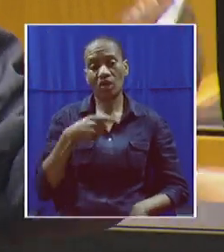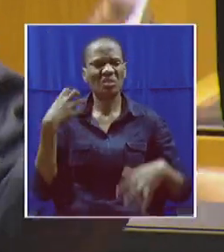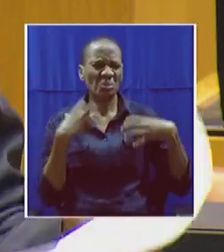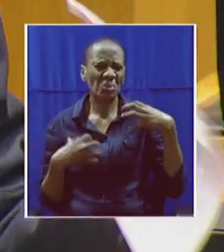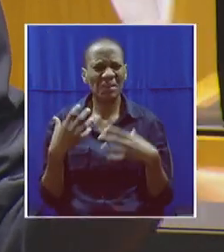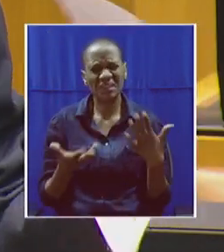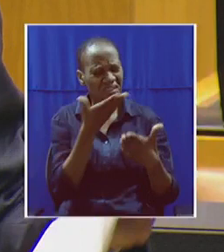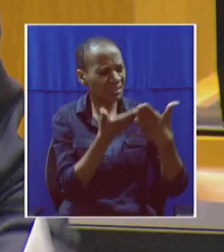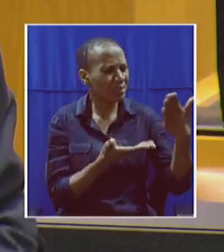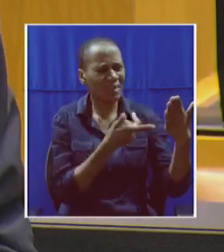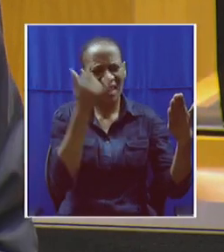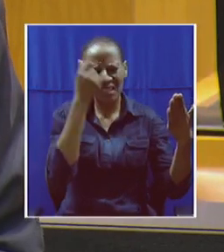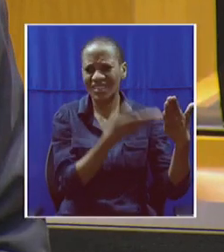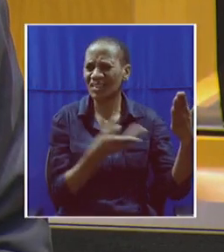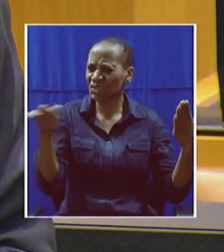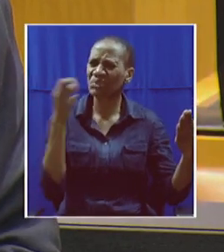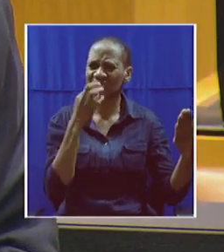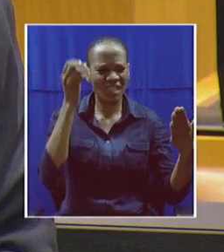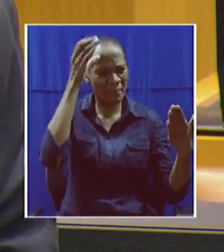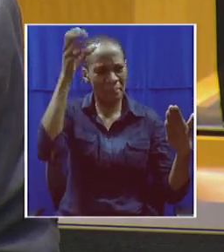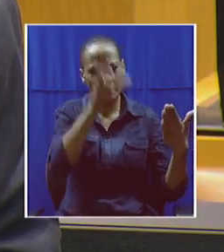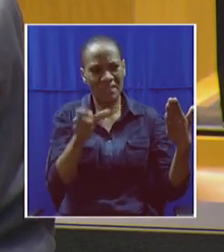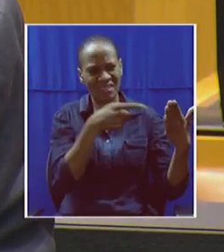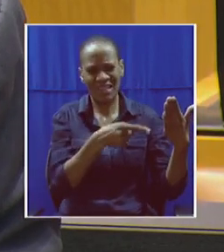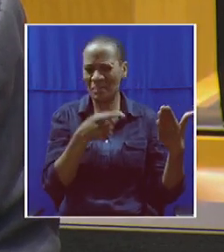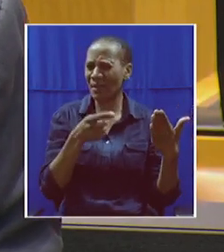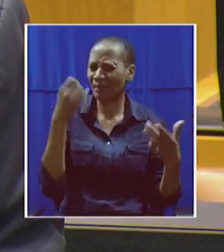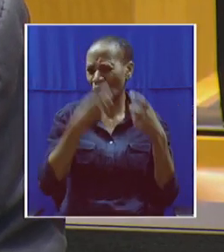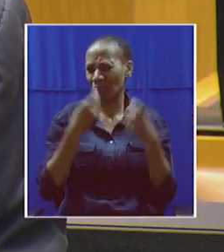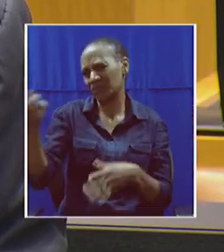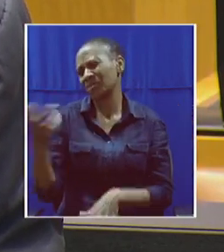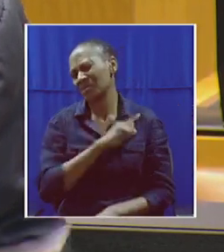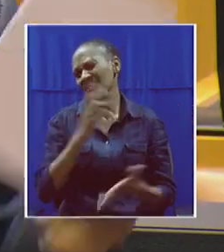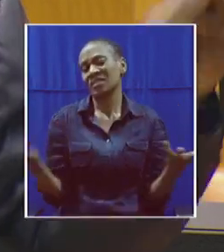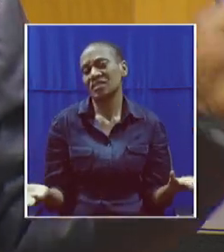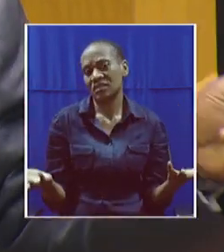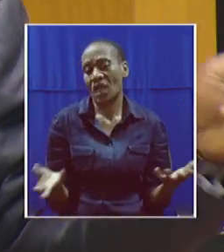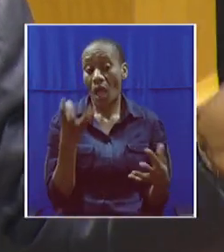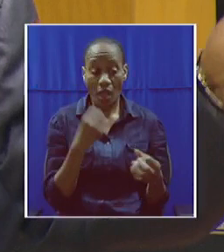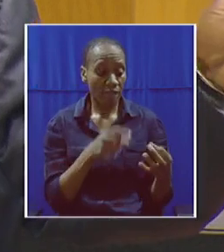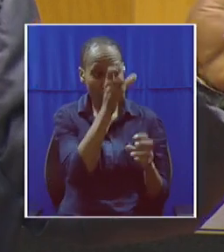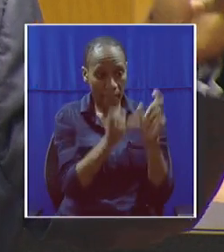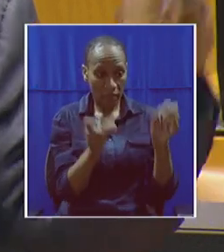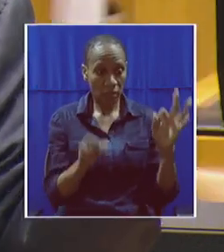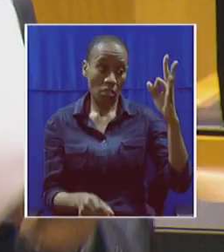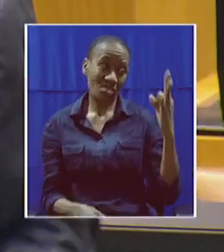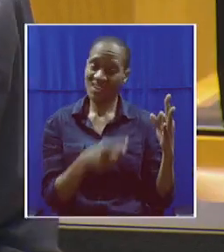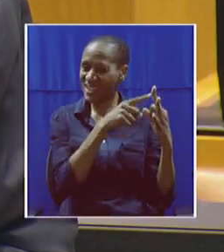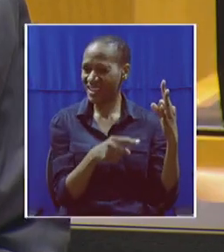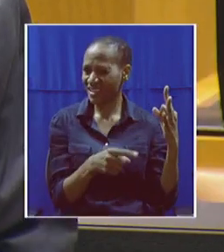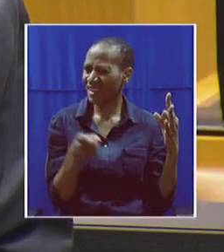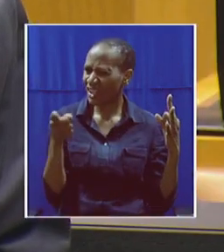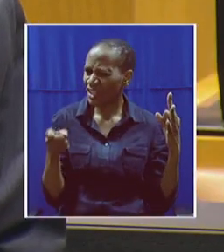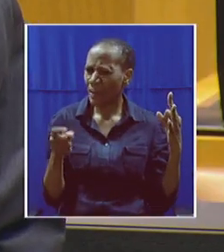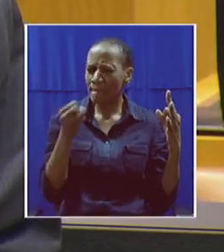uh these other South African professors and three people out of over 50